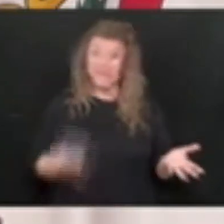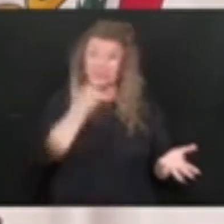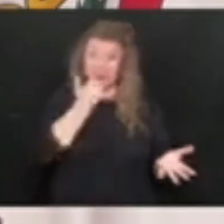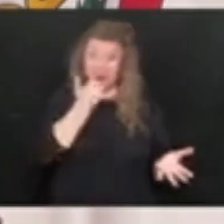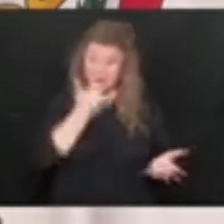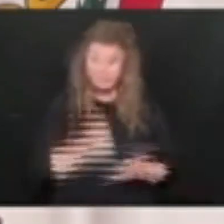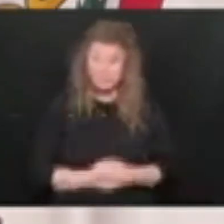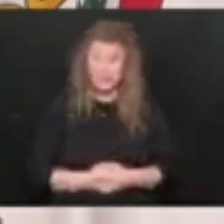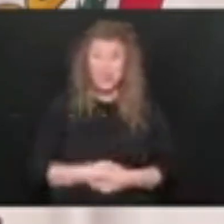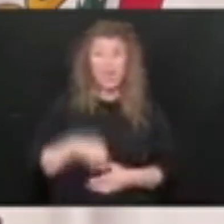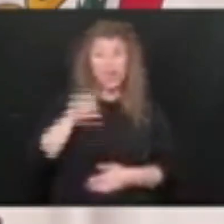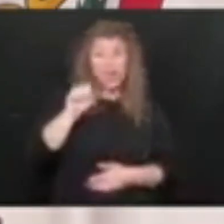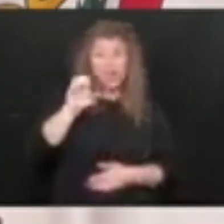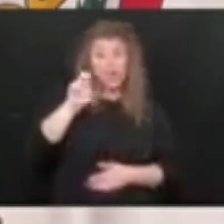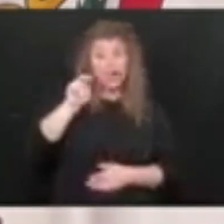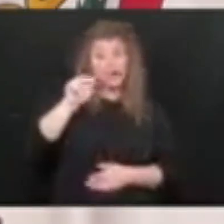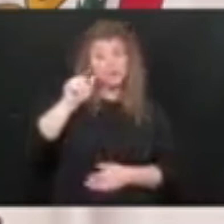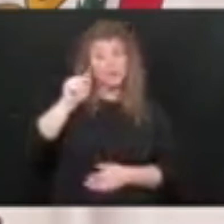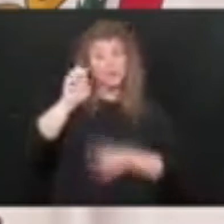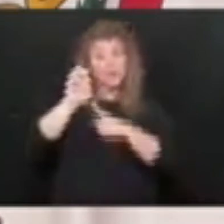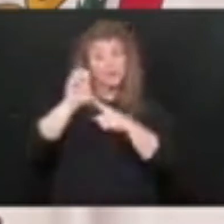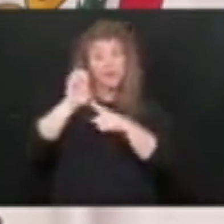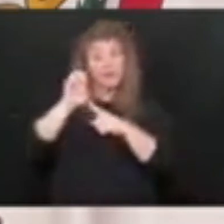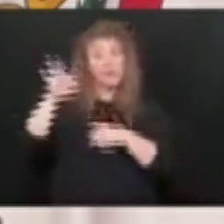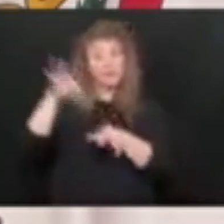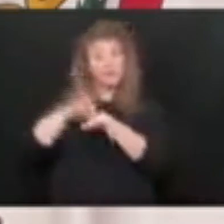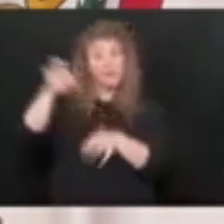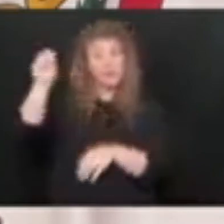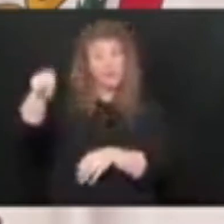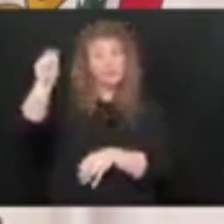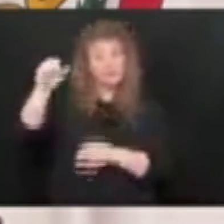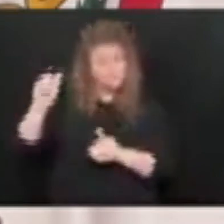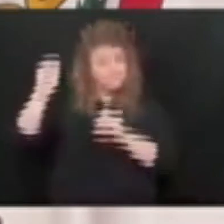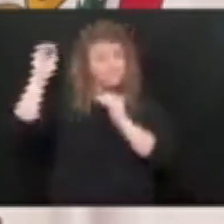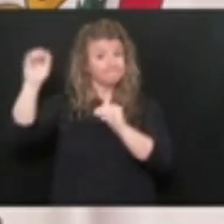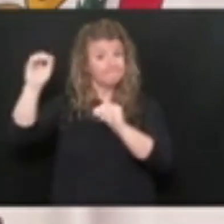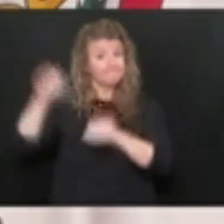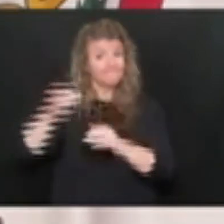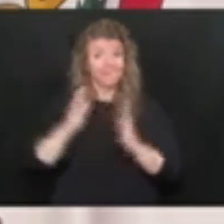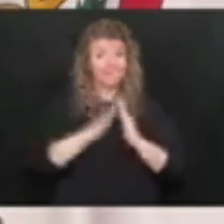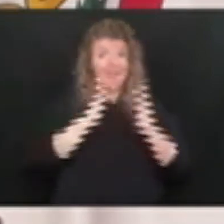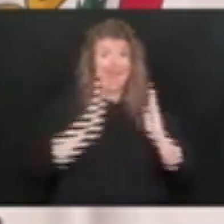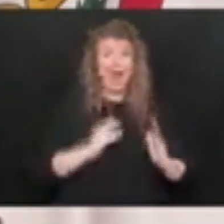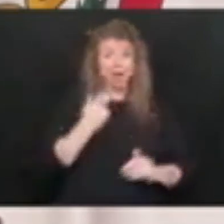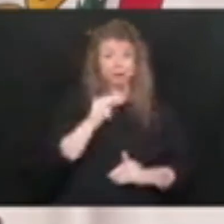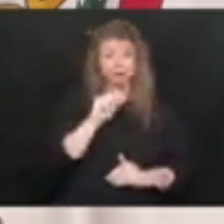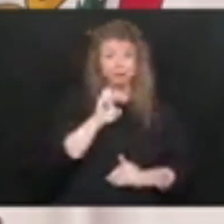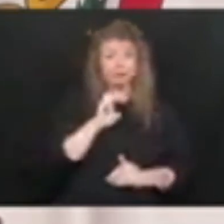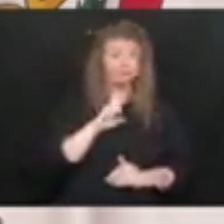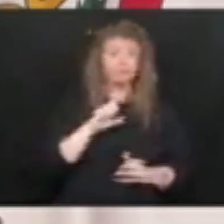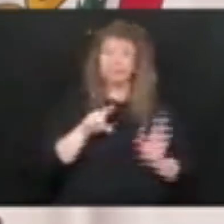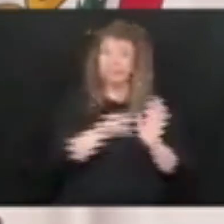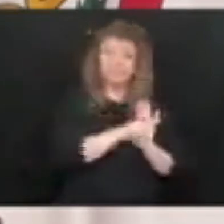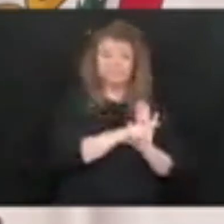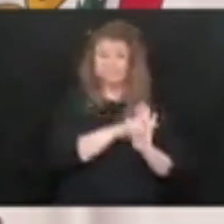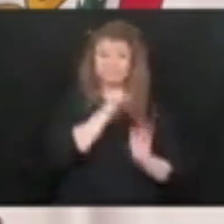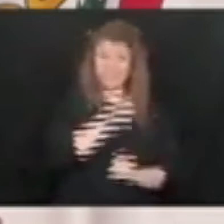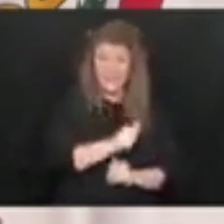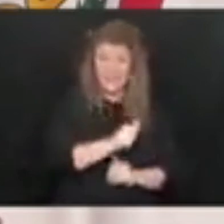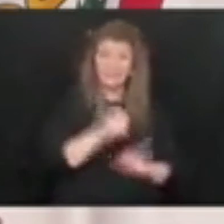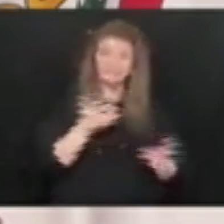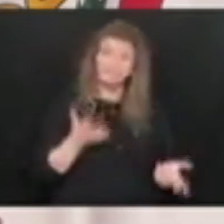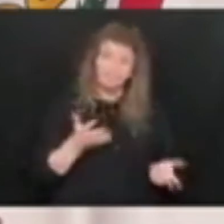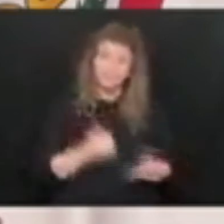up, but our House didn't. And literally, absolutely, then after